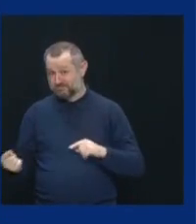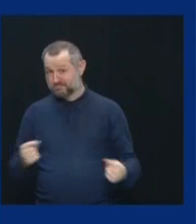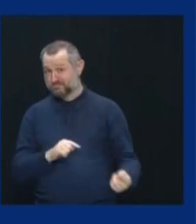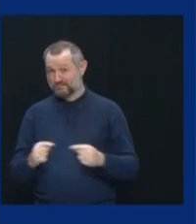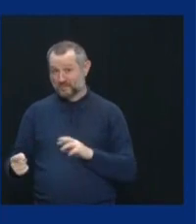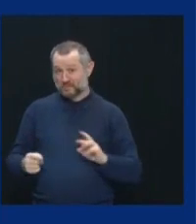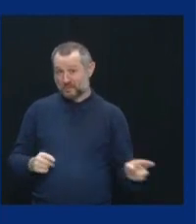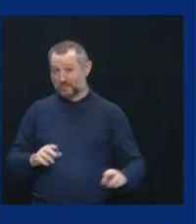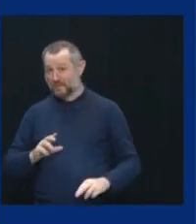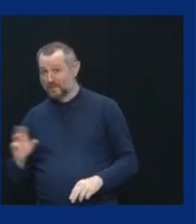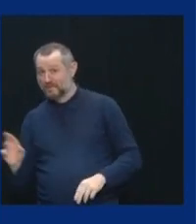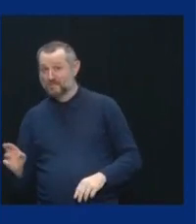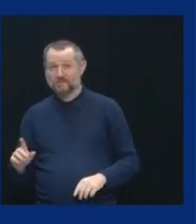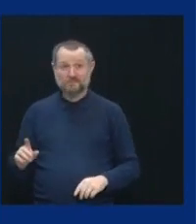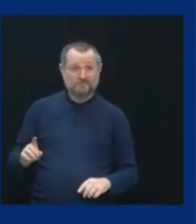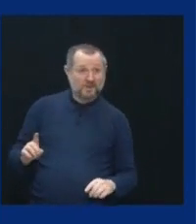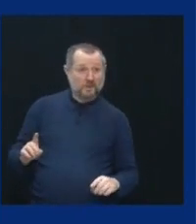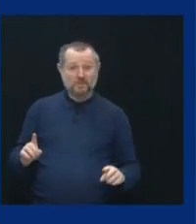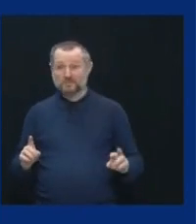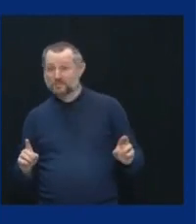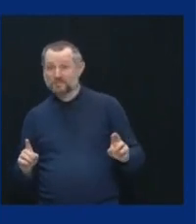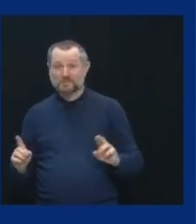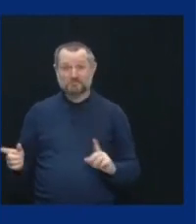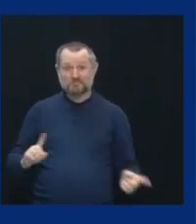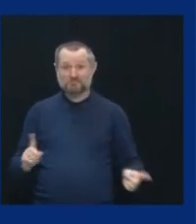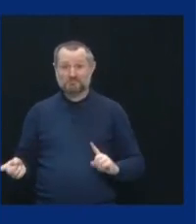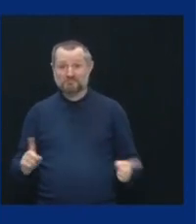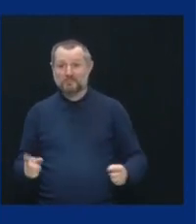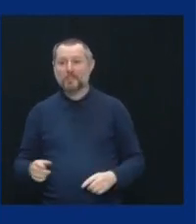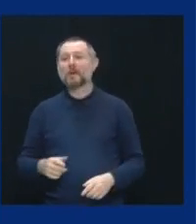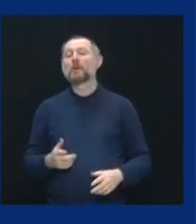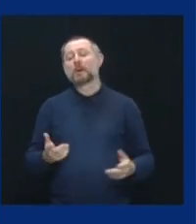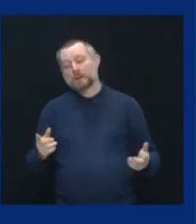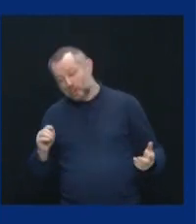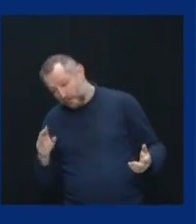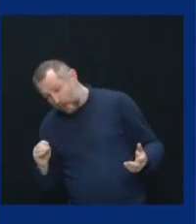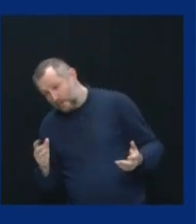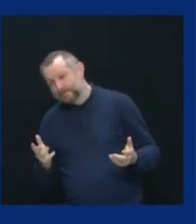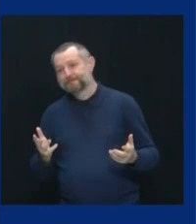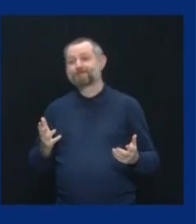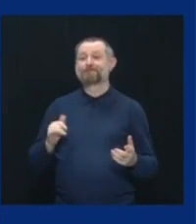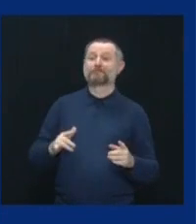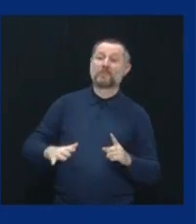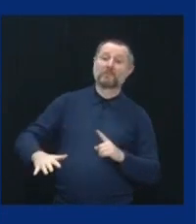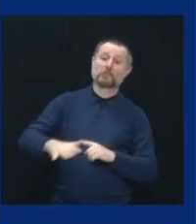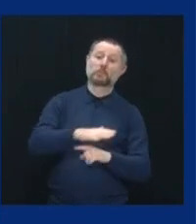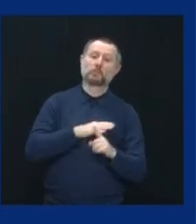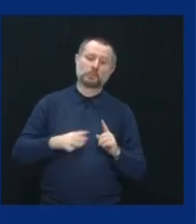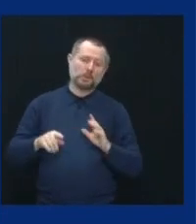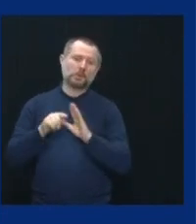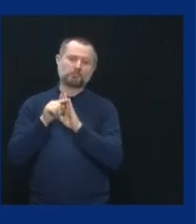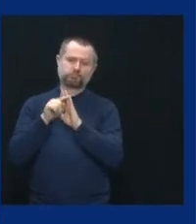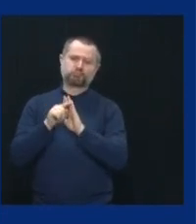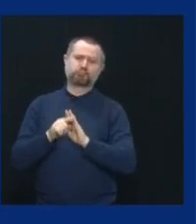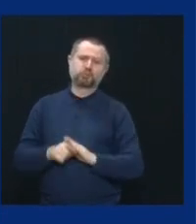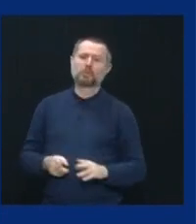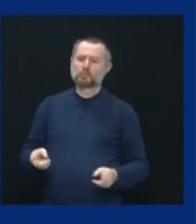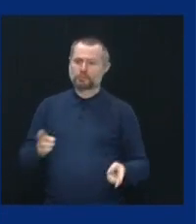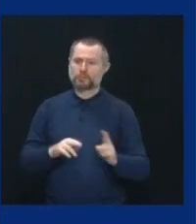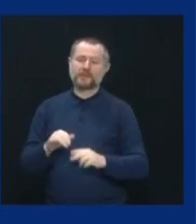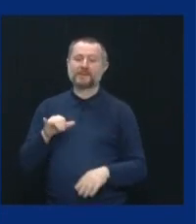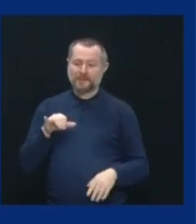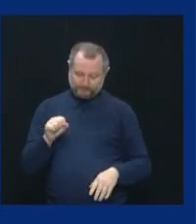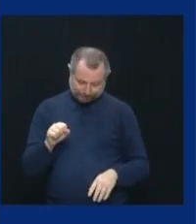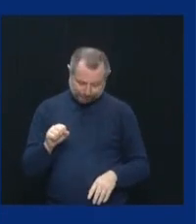Look, is the environment toxic politically? Yes. Was